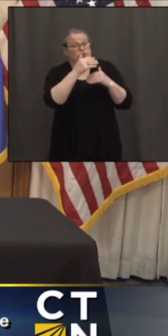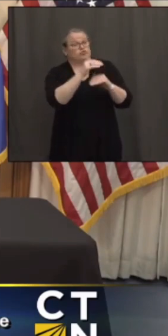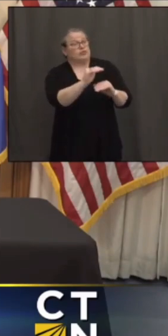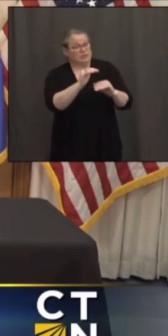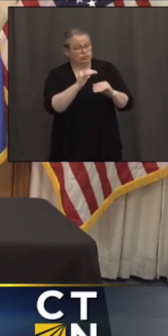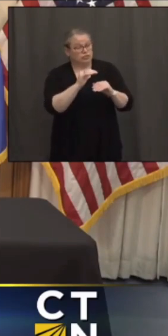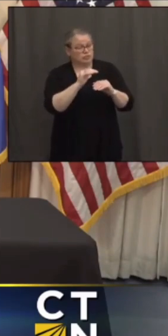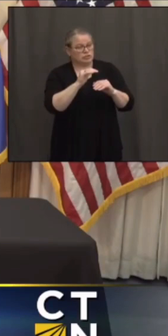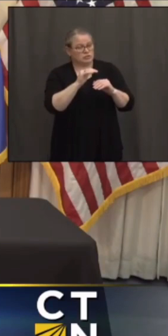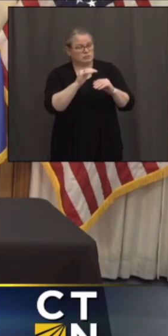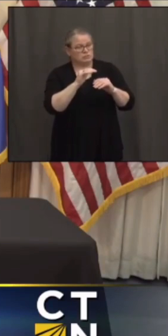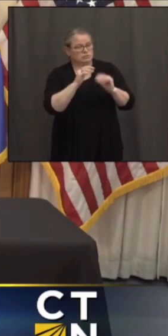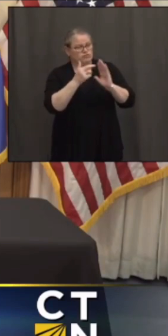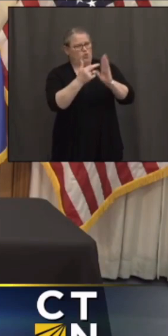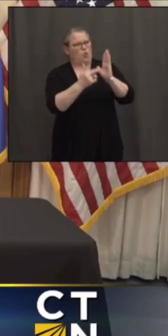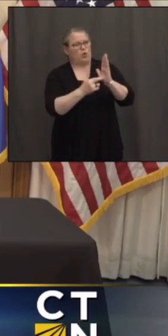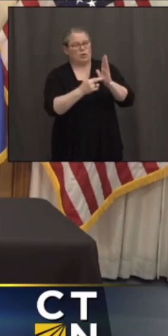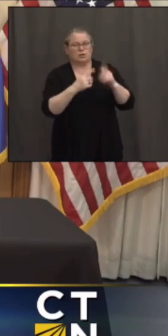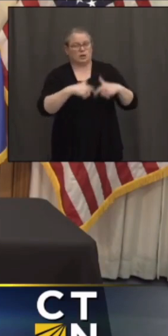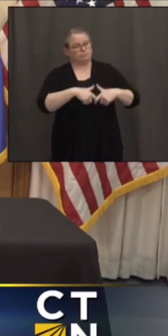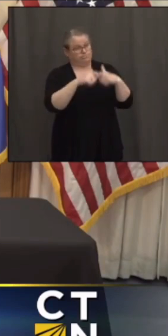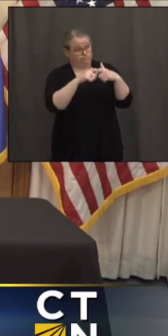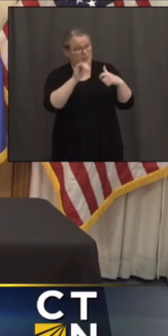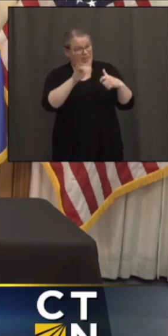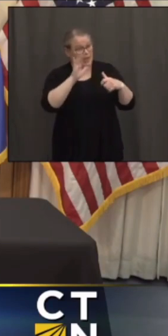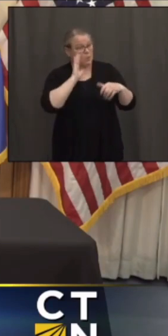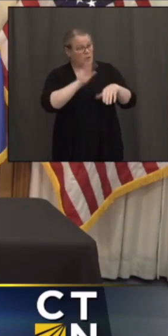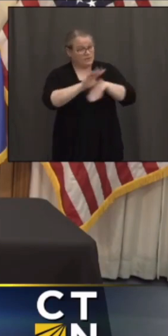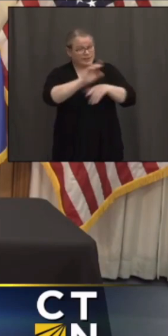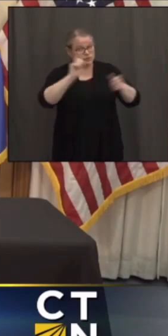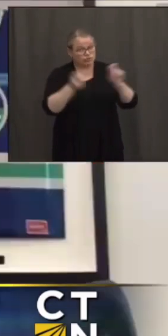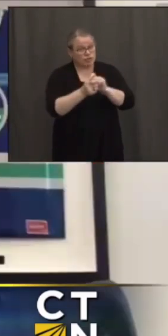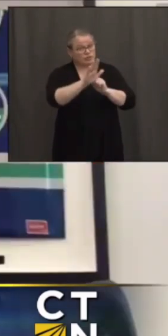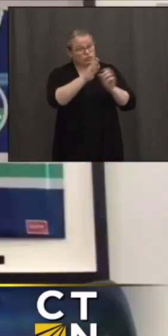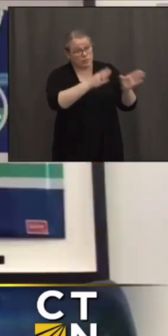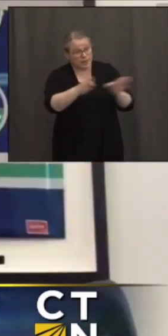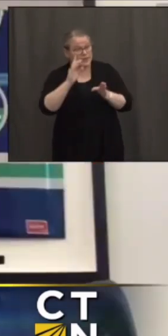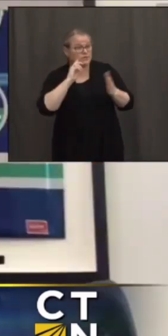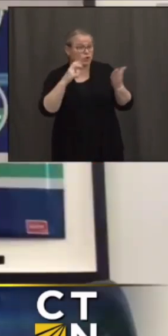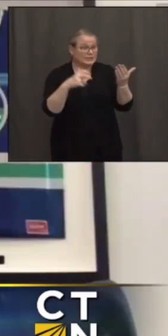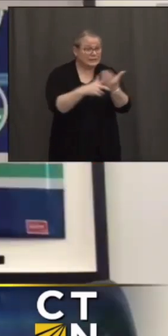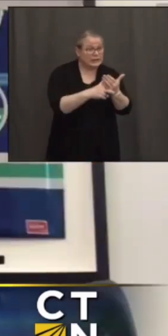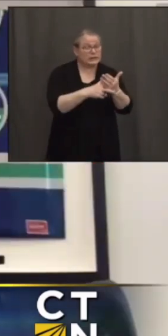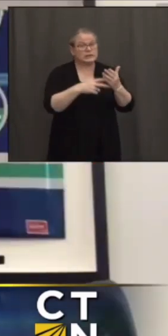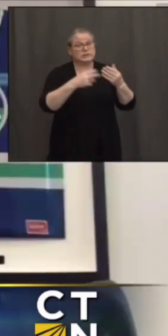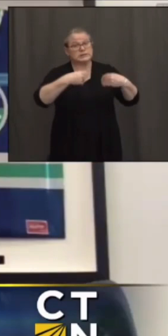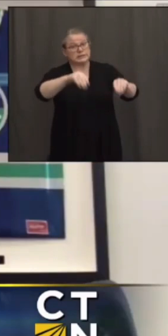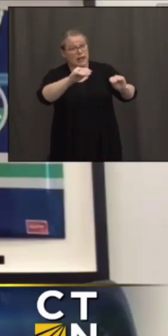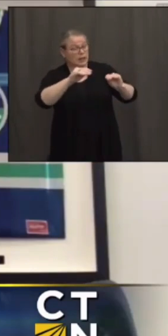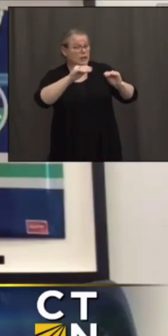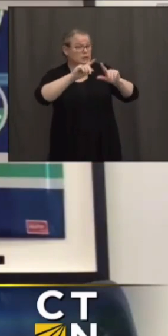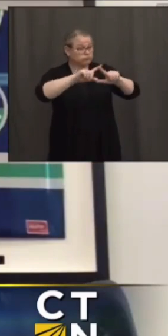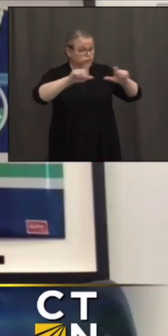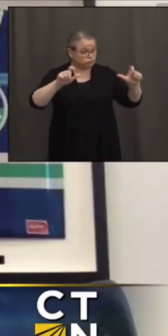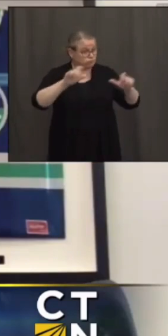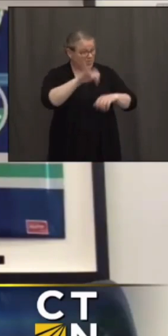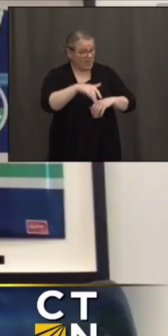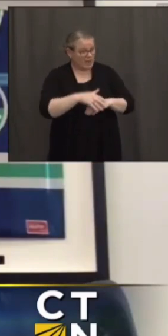in pods of 6 and social distance and all that? It does. We will, with opening on May 11th, we